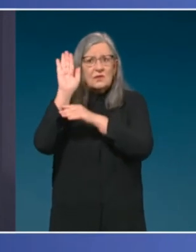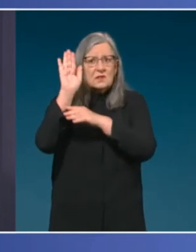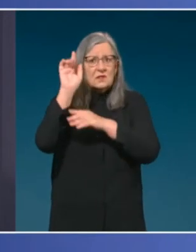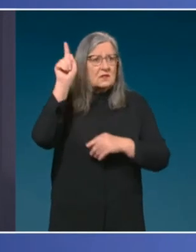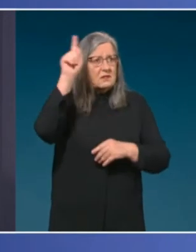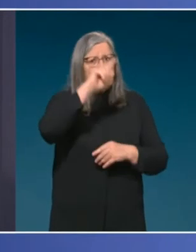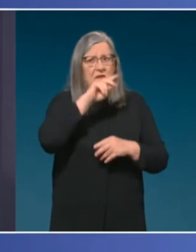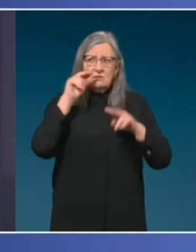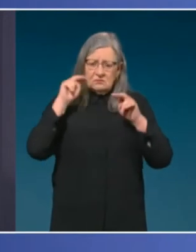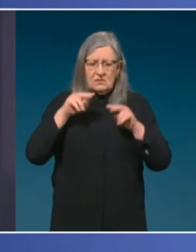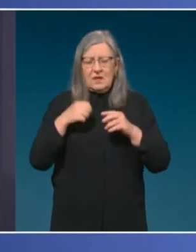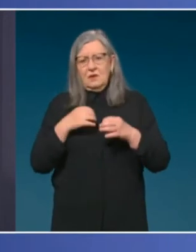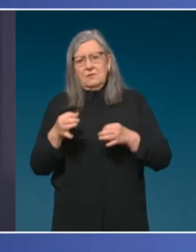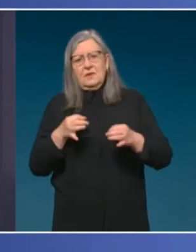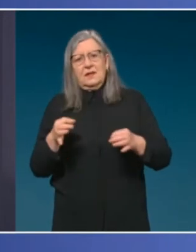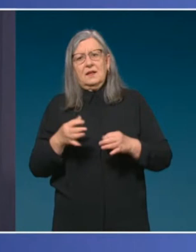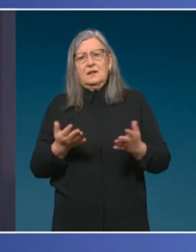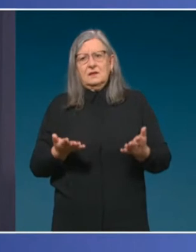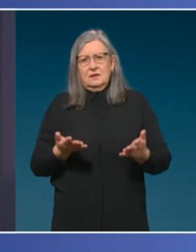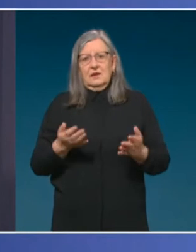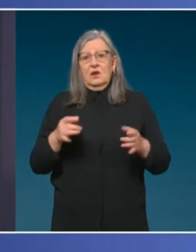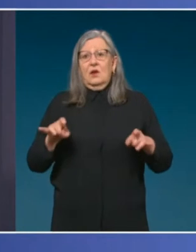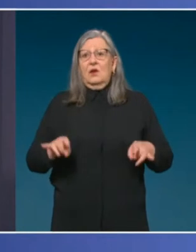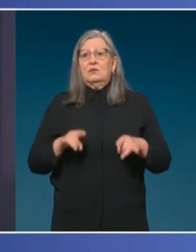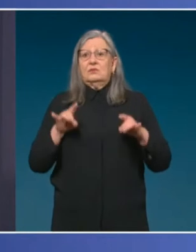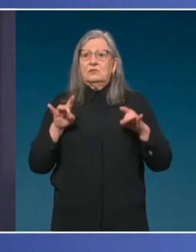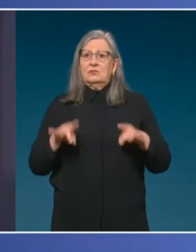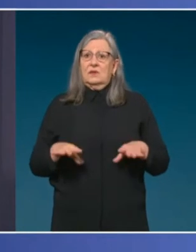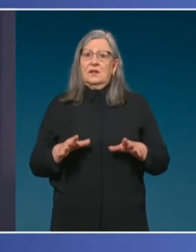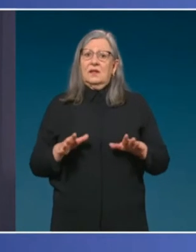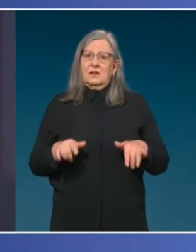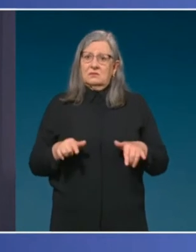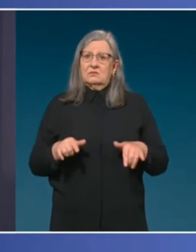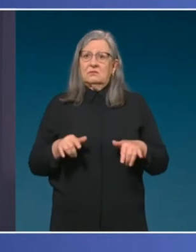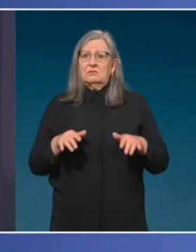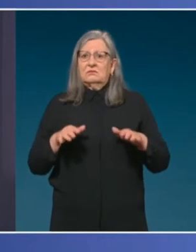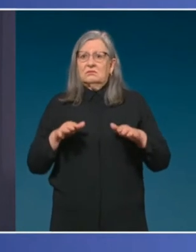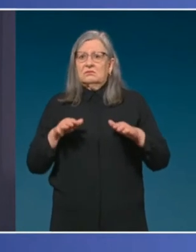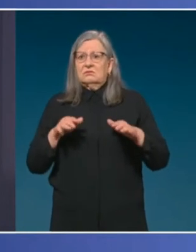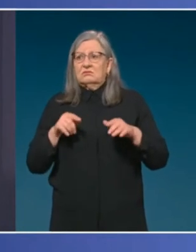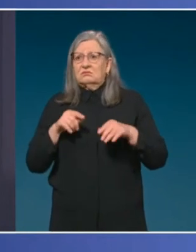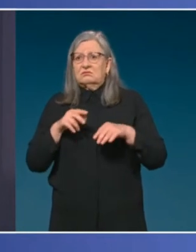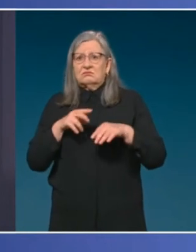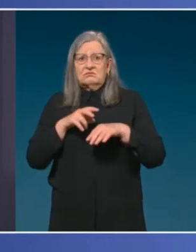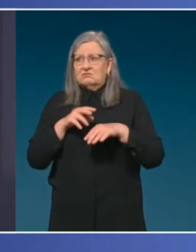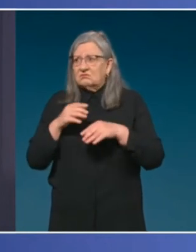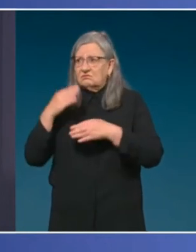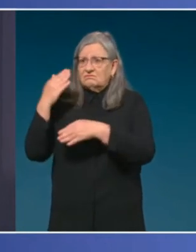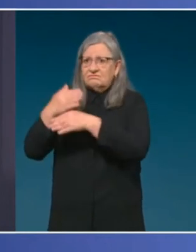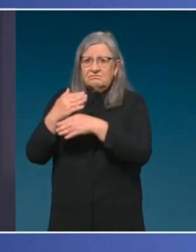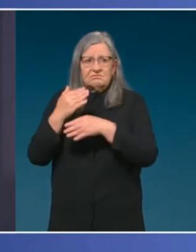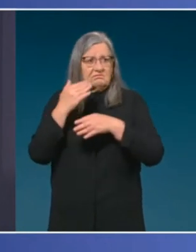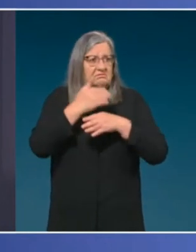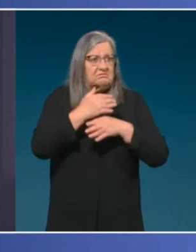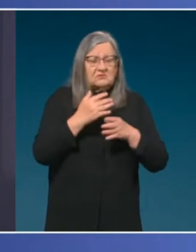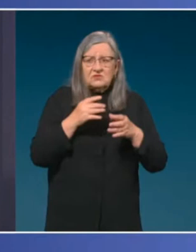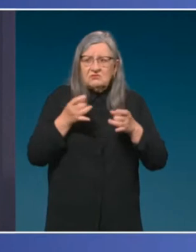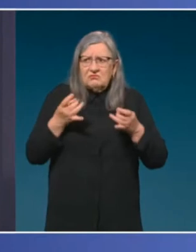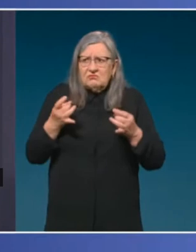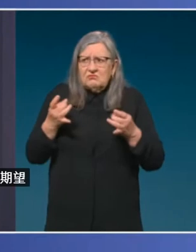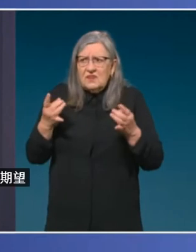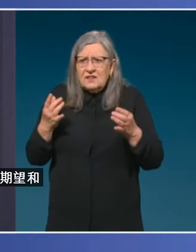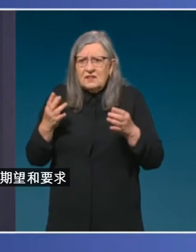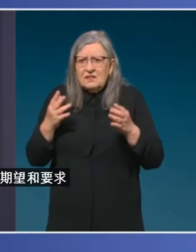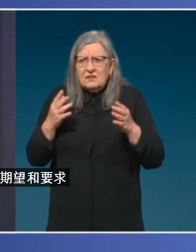to support the reopening of the borders. Internationally, we have very high expectations and requirements of